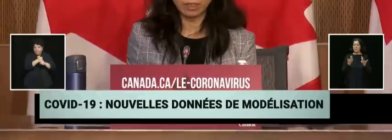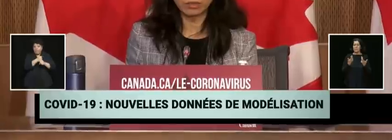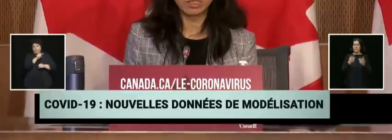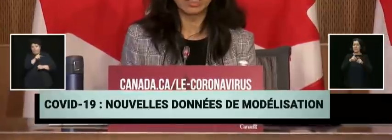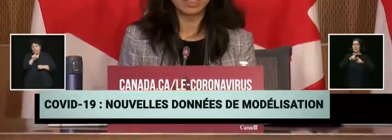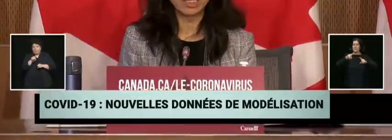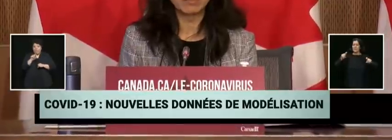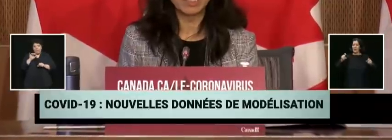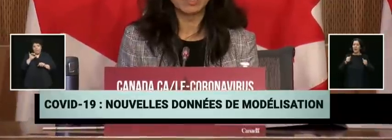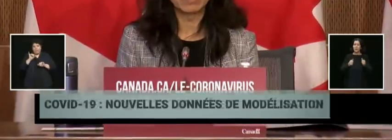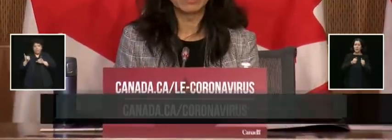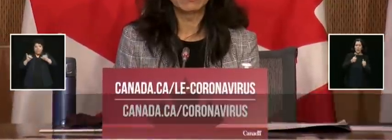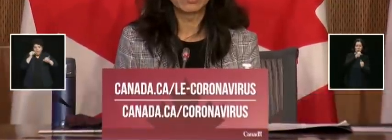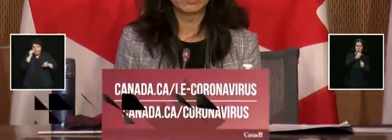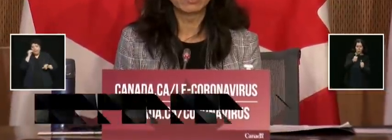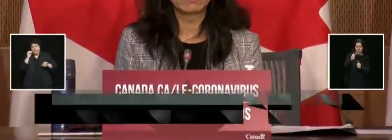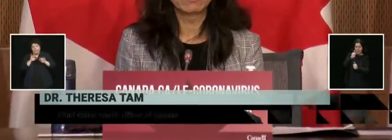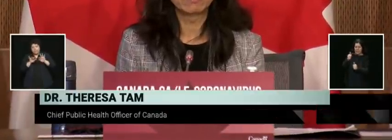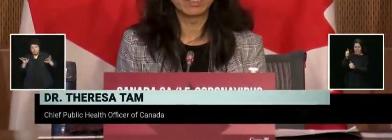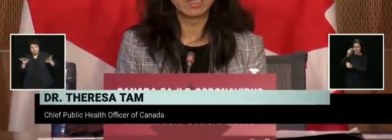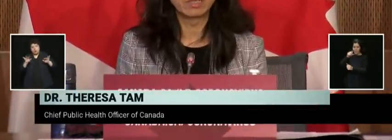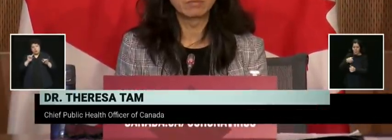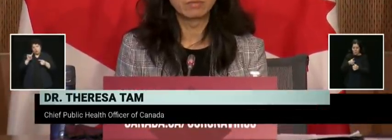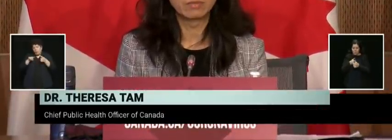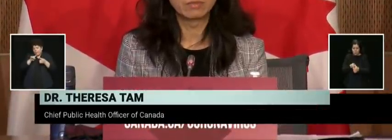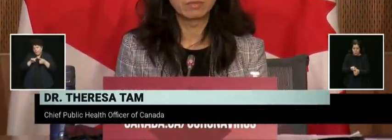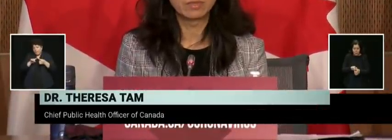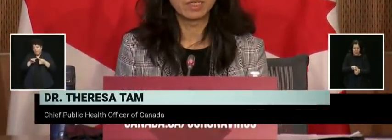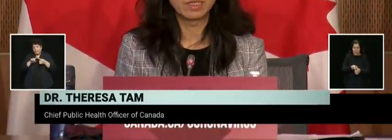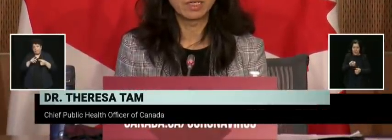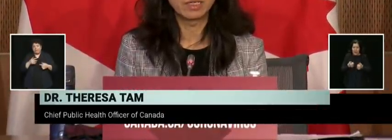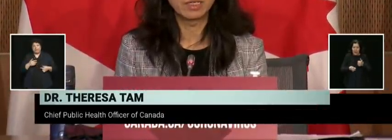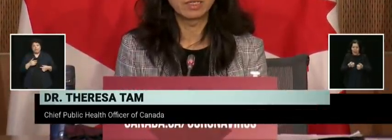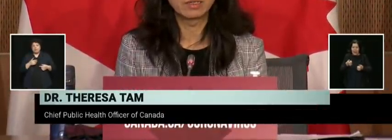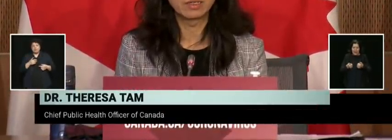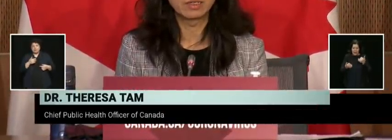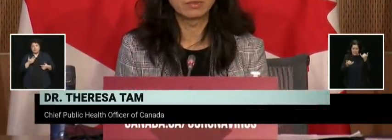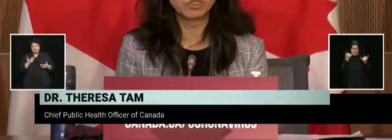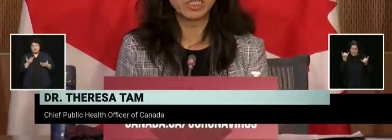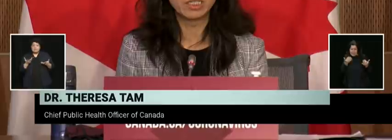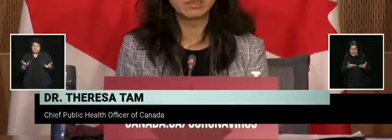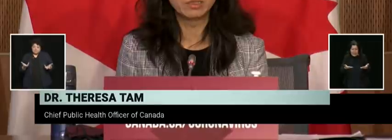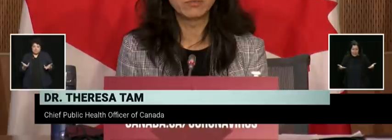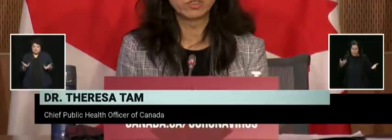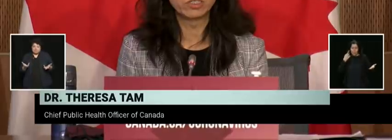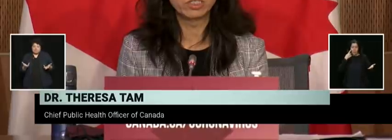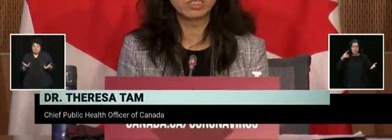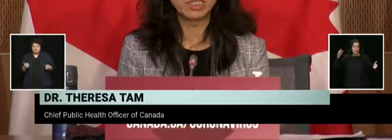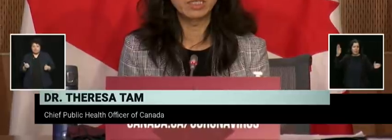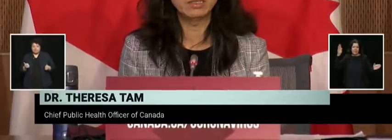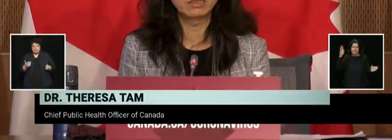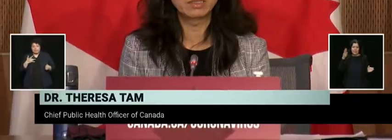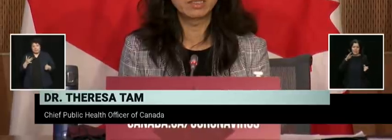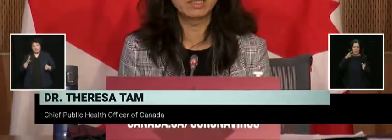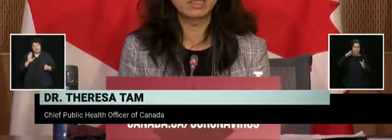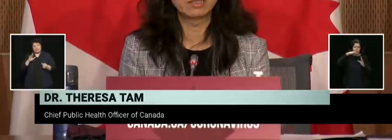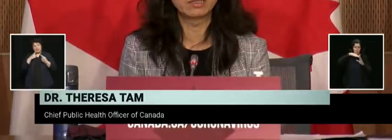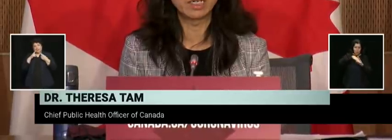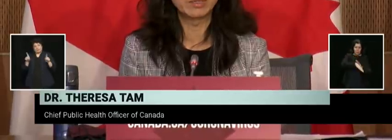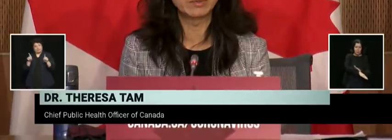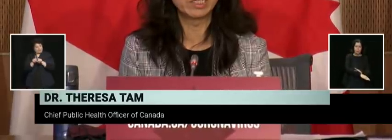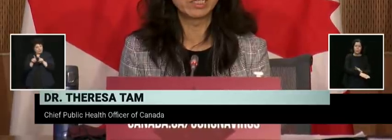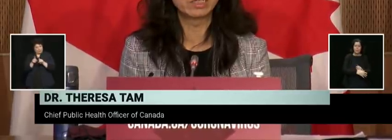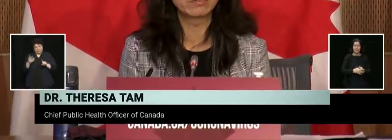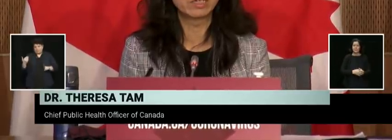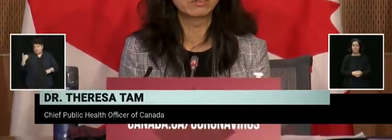Yeah, and those are the same that we've sort of, I think, communicated before. So you need to see